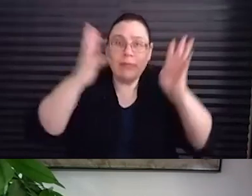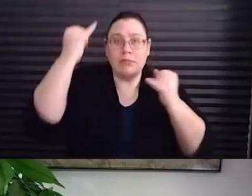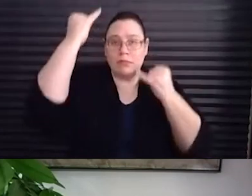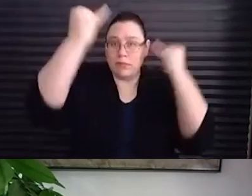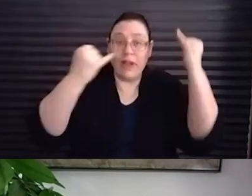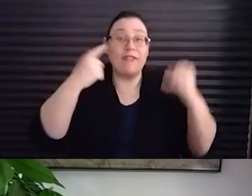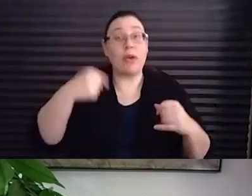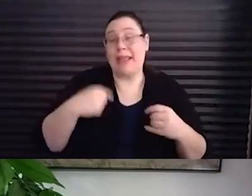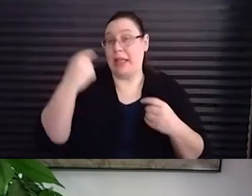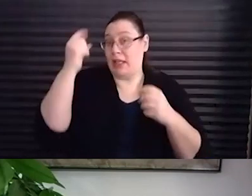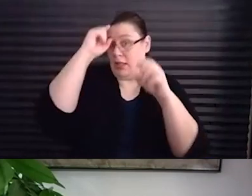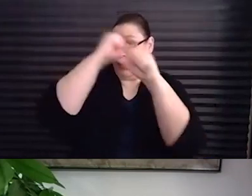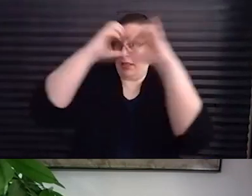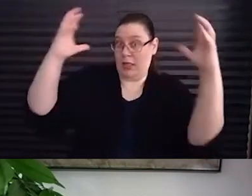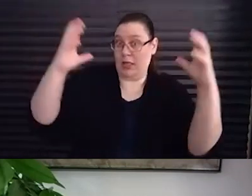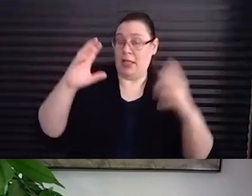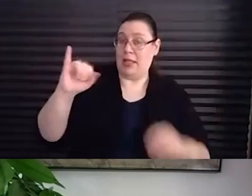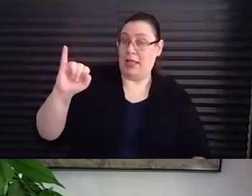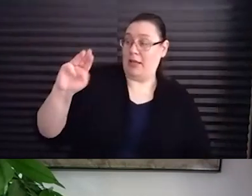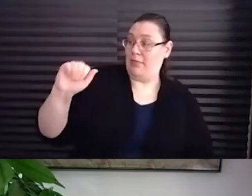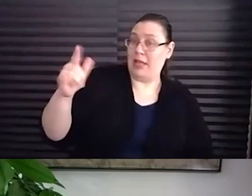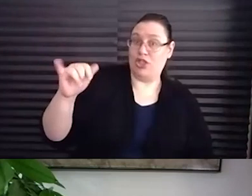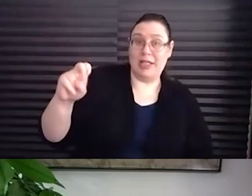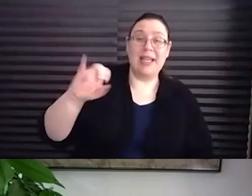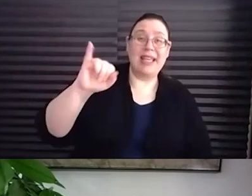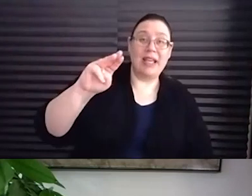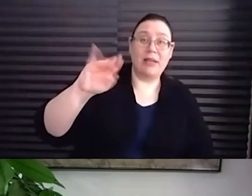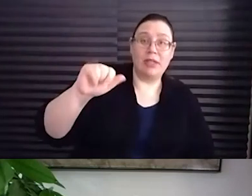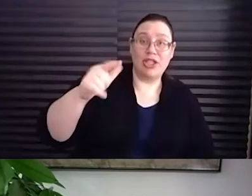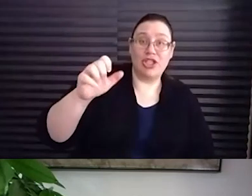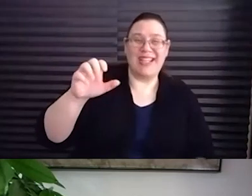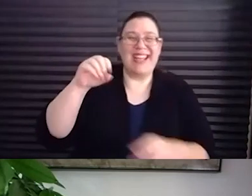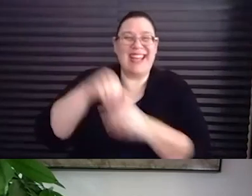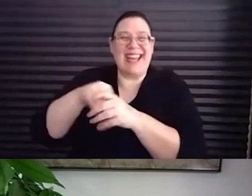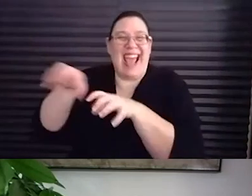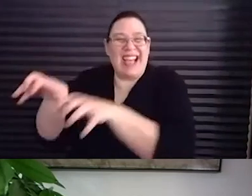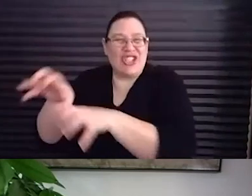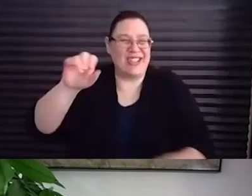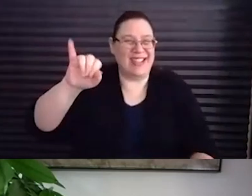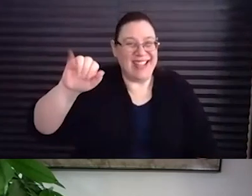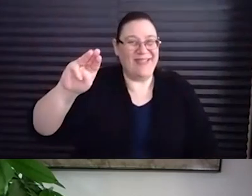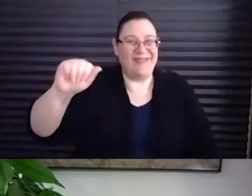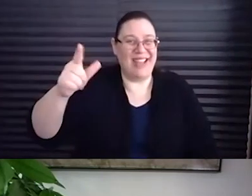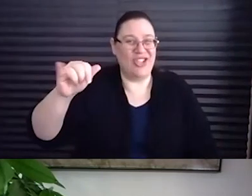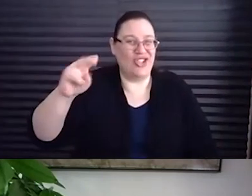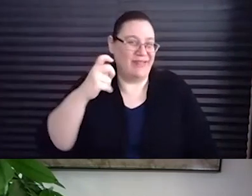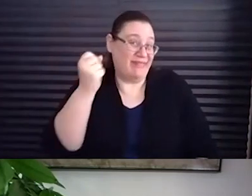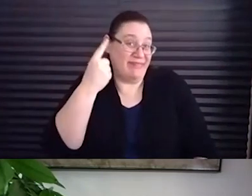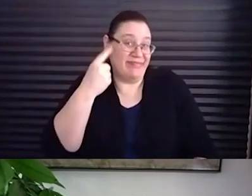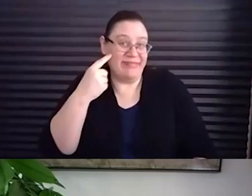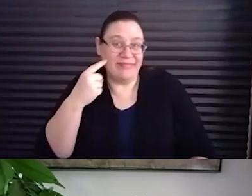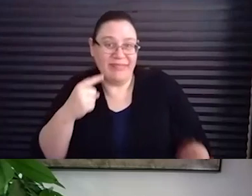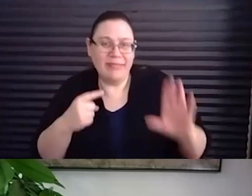me, it's image in action. We put image in action, It's fantastic. Yeah. Yeah, it's